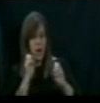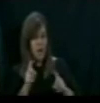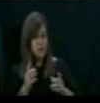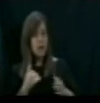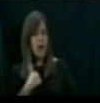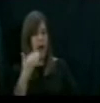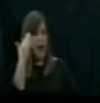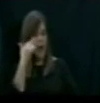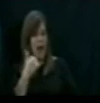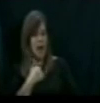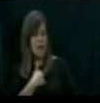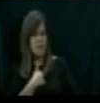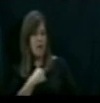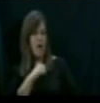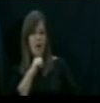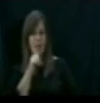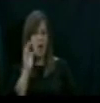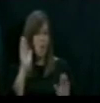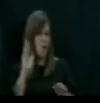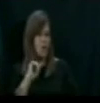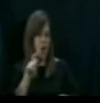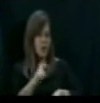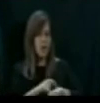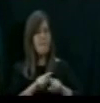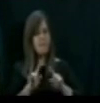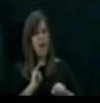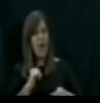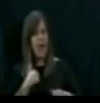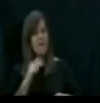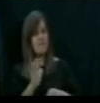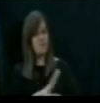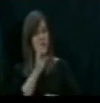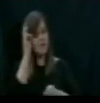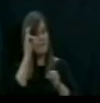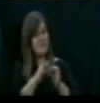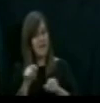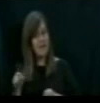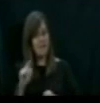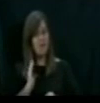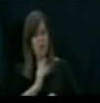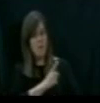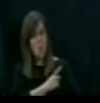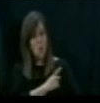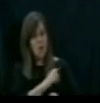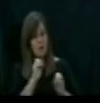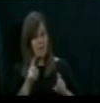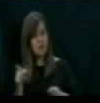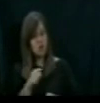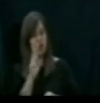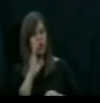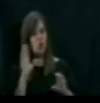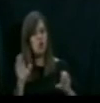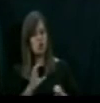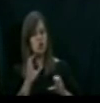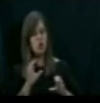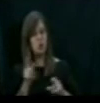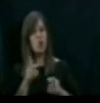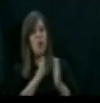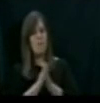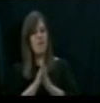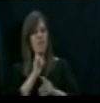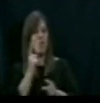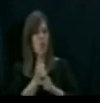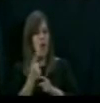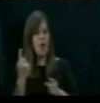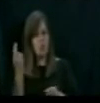know I'm not sunshine and rainbows all the time, but I have full faith in this Board of Education that y'all are going to do, that you're motivated for the right